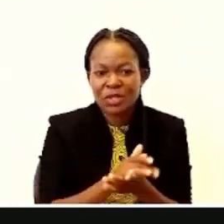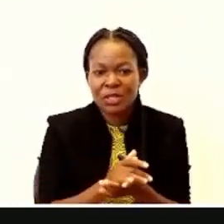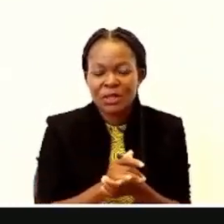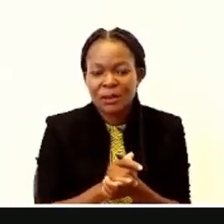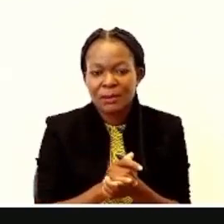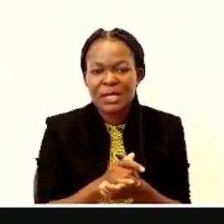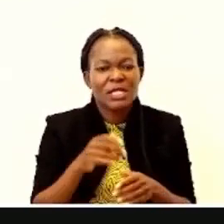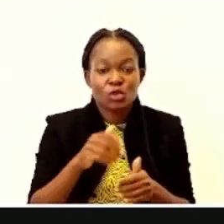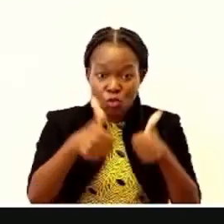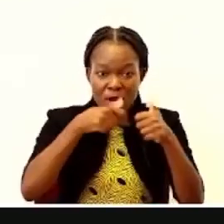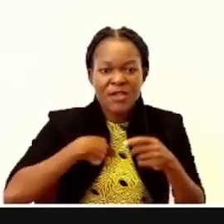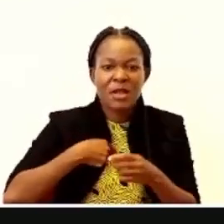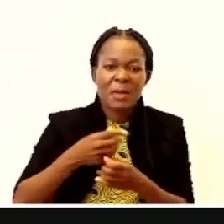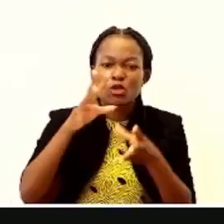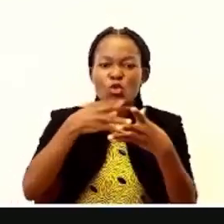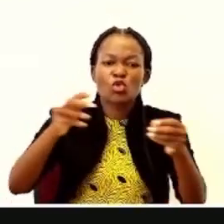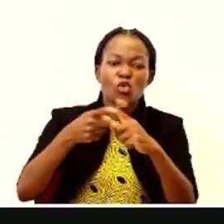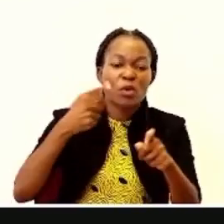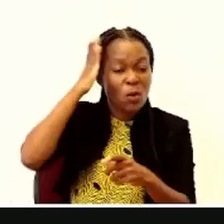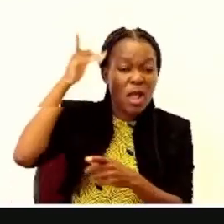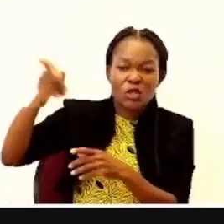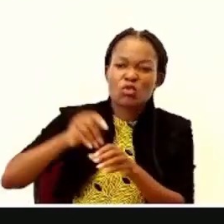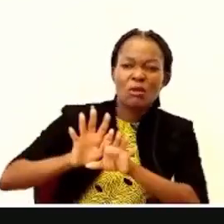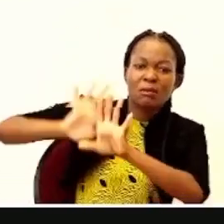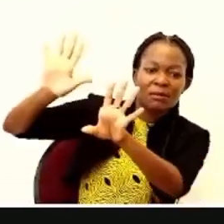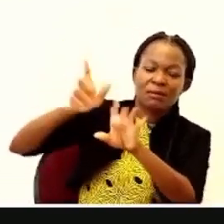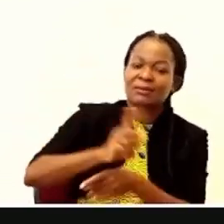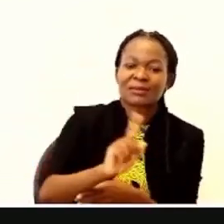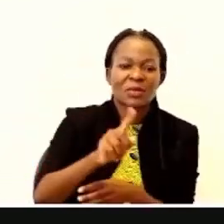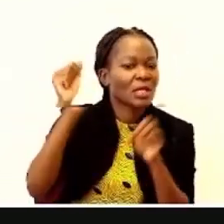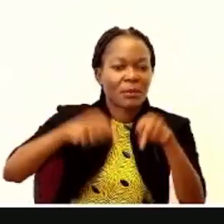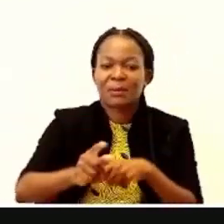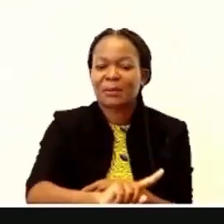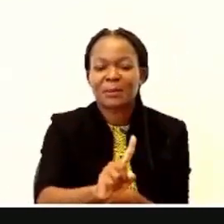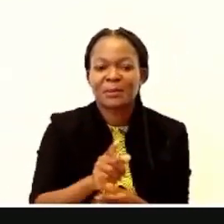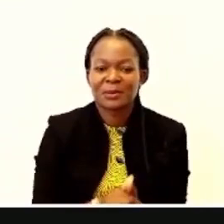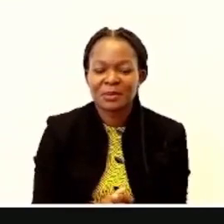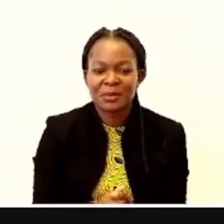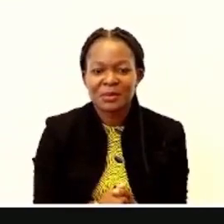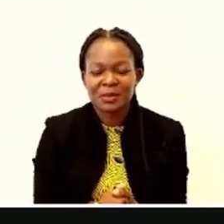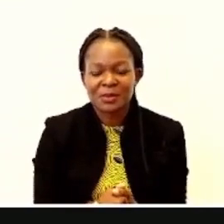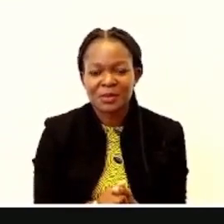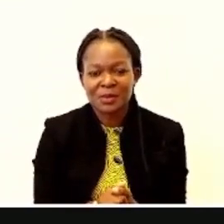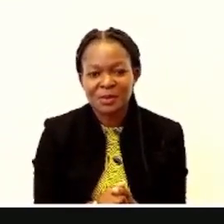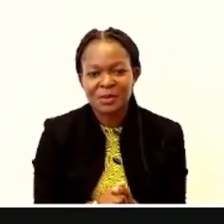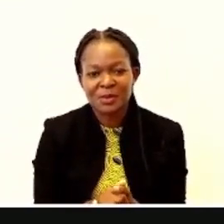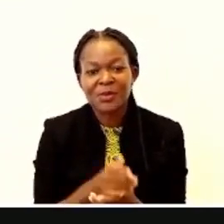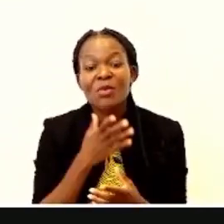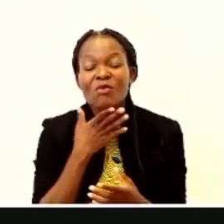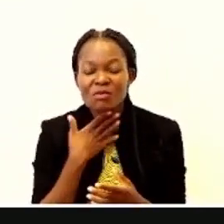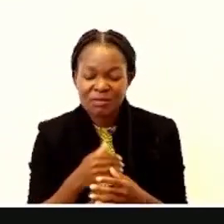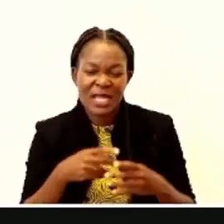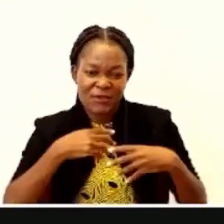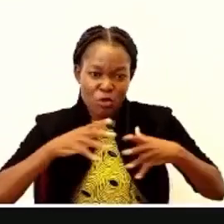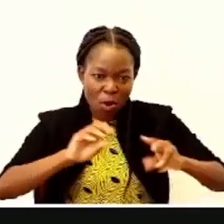reject false solutions, including geoengineering. Let's not allow our beloved continent to become the guinea